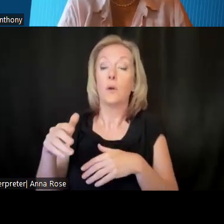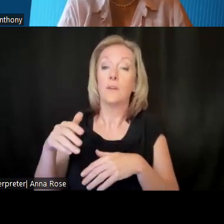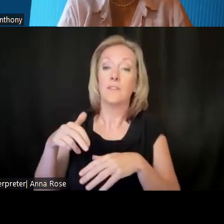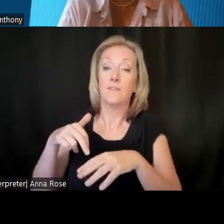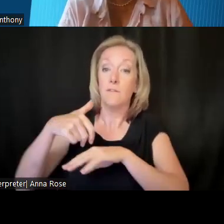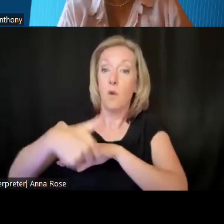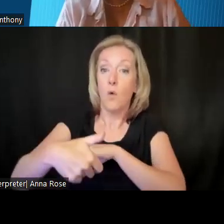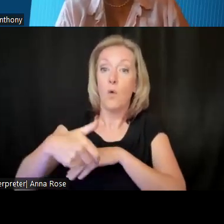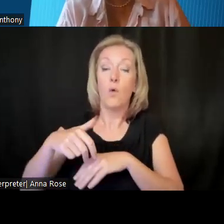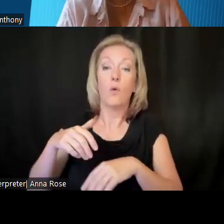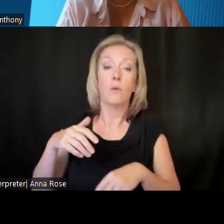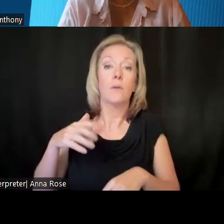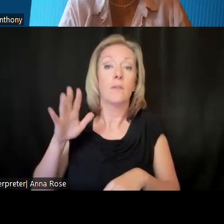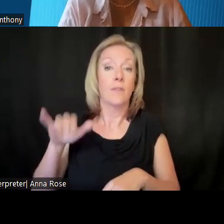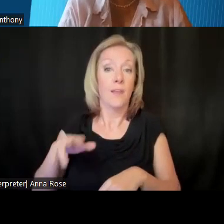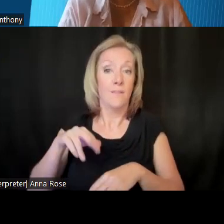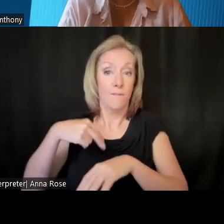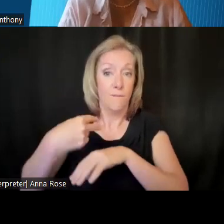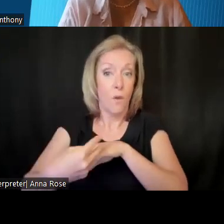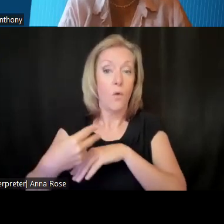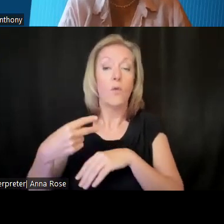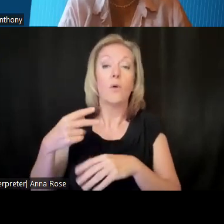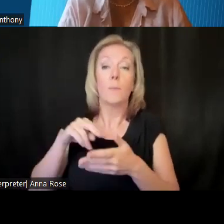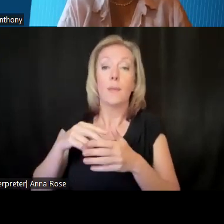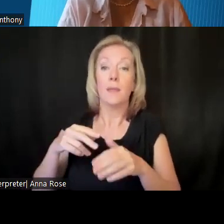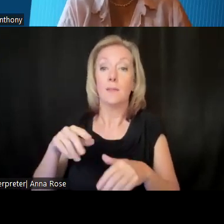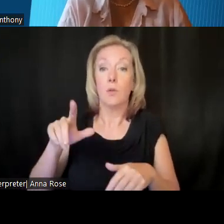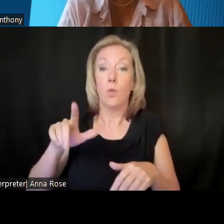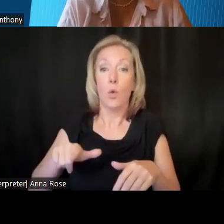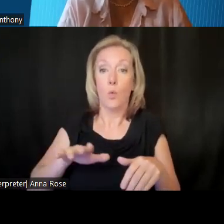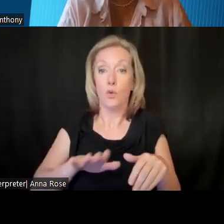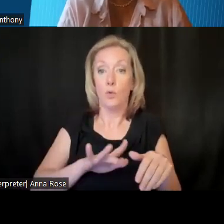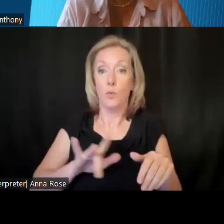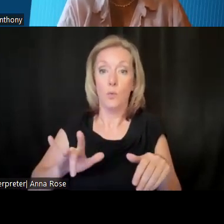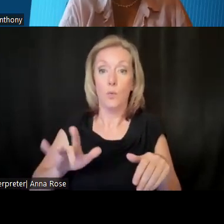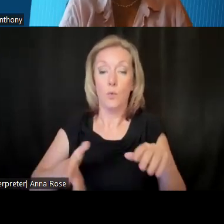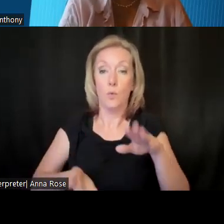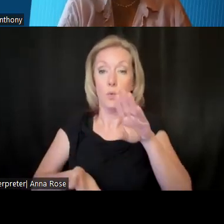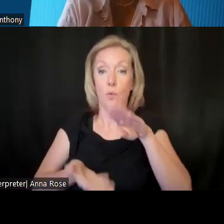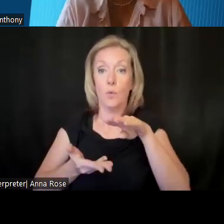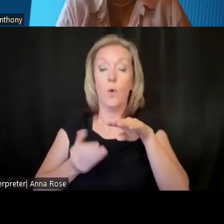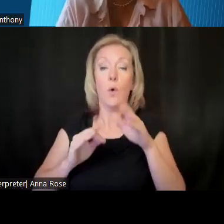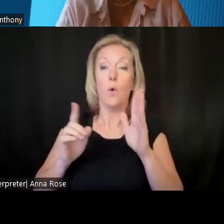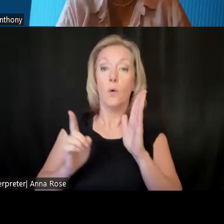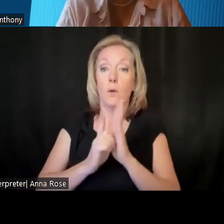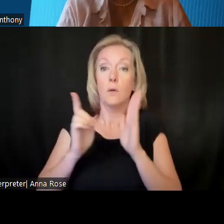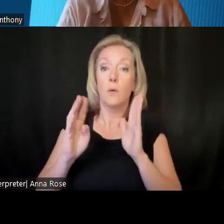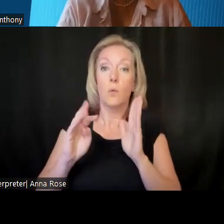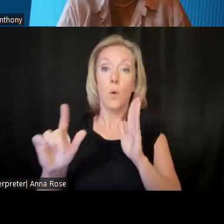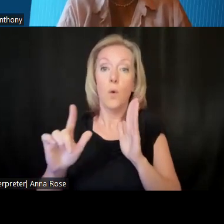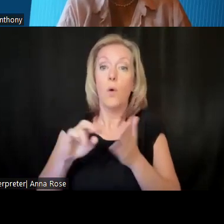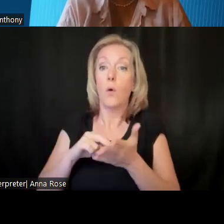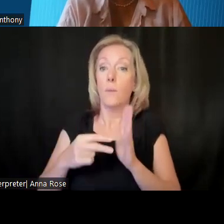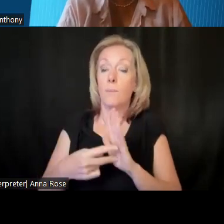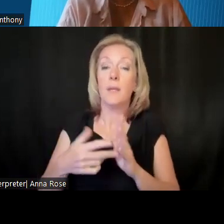objects in paths? Again, that can be an indication of a lower field problem. Or you bump it into the wall. That could be a problem with